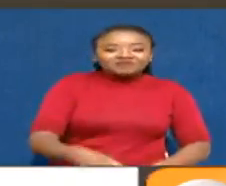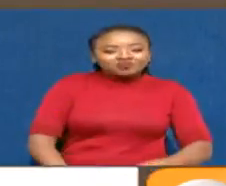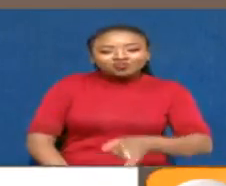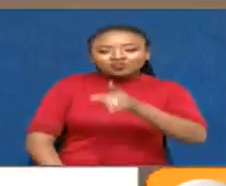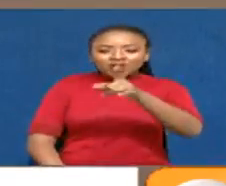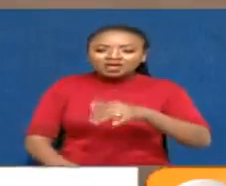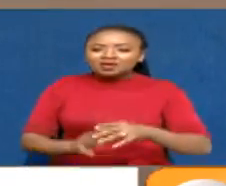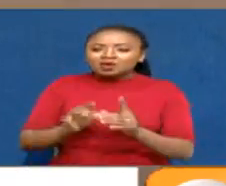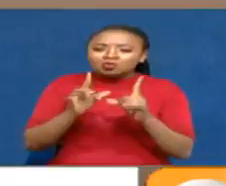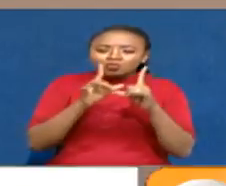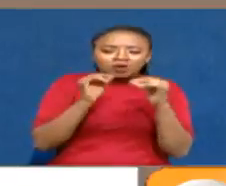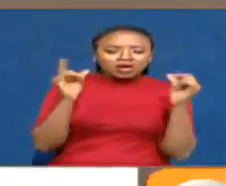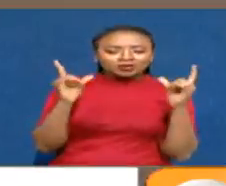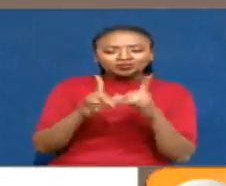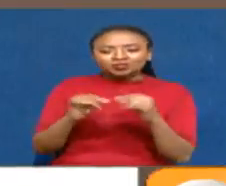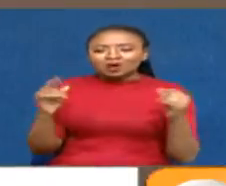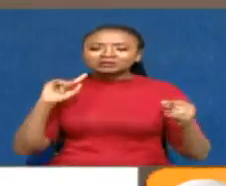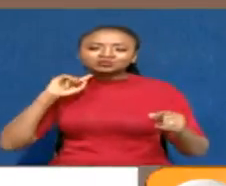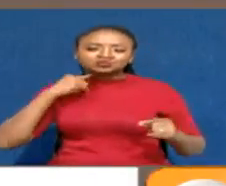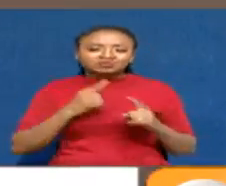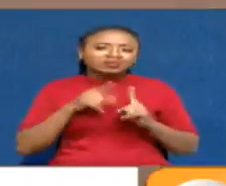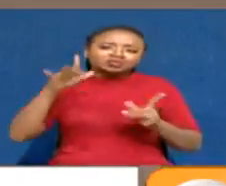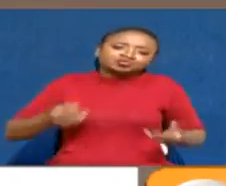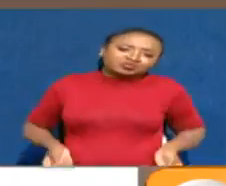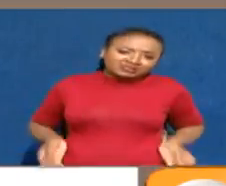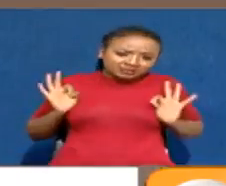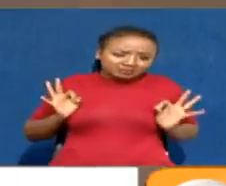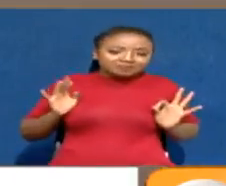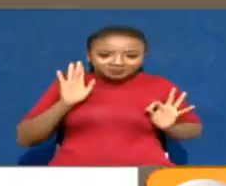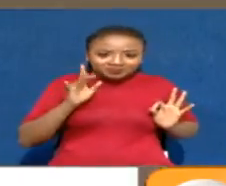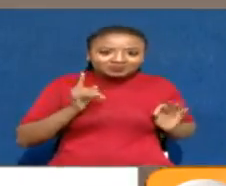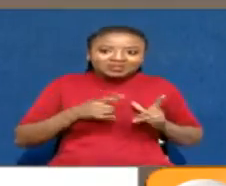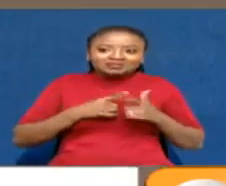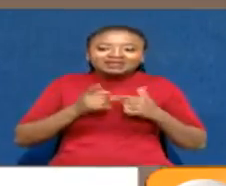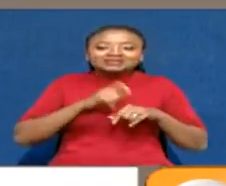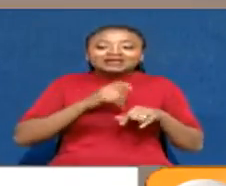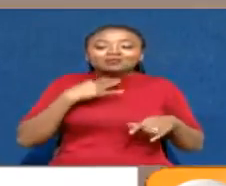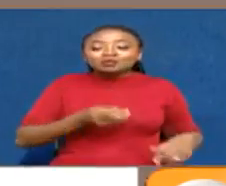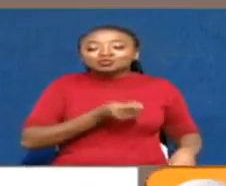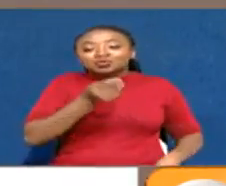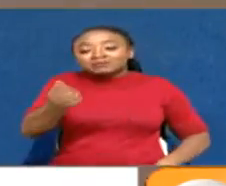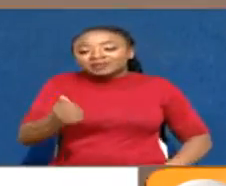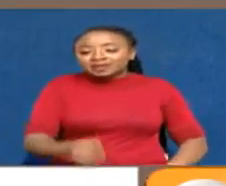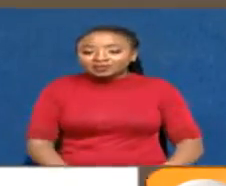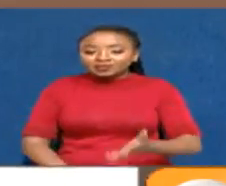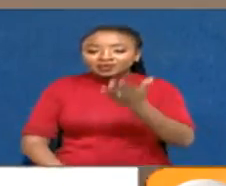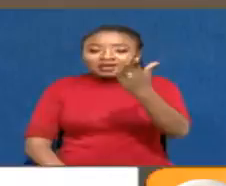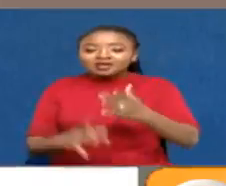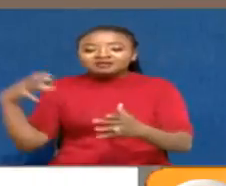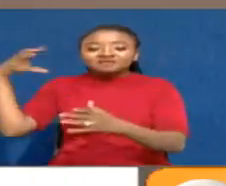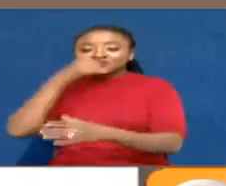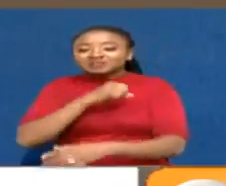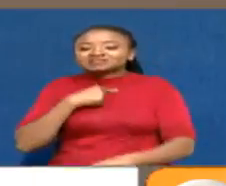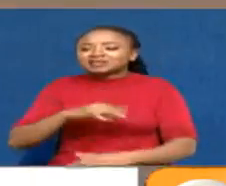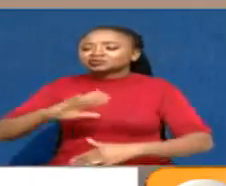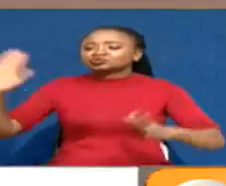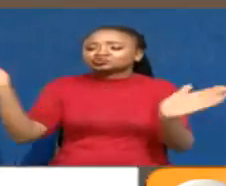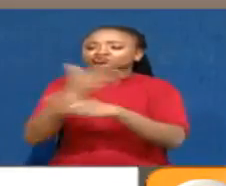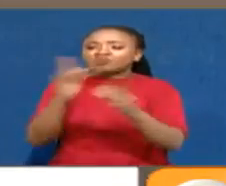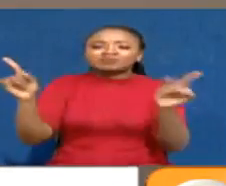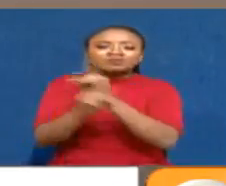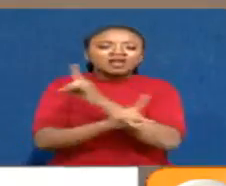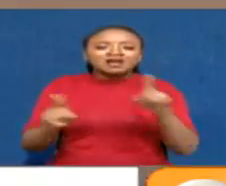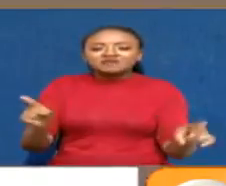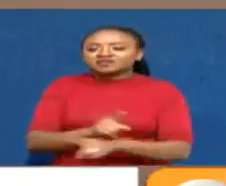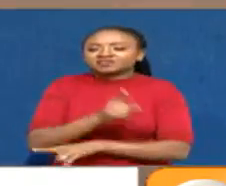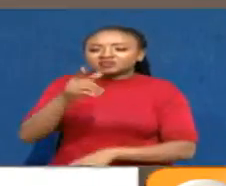ulimi mtamu sana na sahiyo wewe uko broke wacha wakati wa kulipa ufike ushindwe kulipa kidogo wanachota mpaka zile